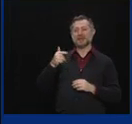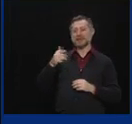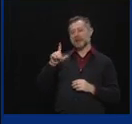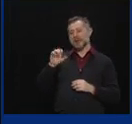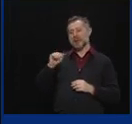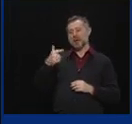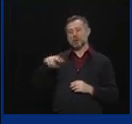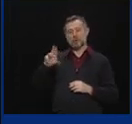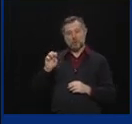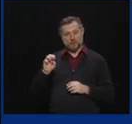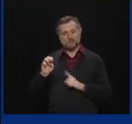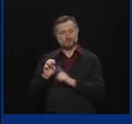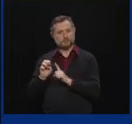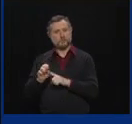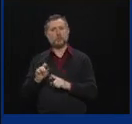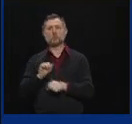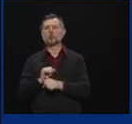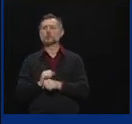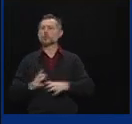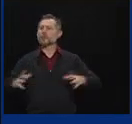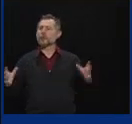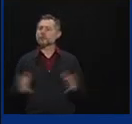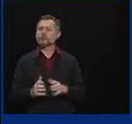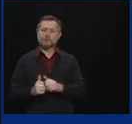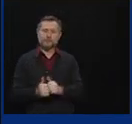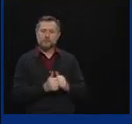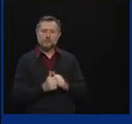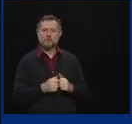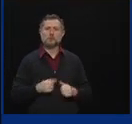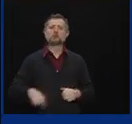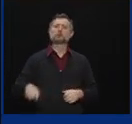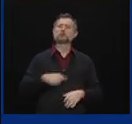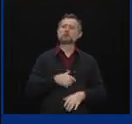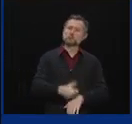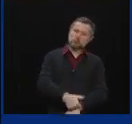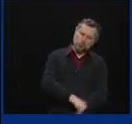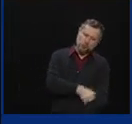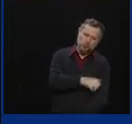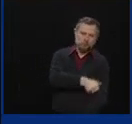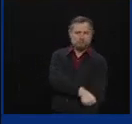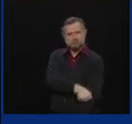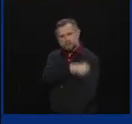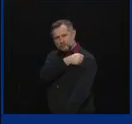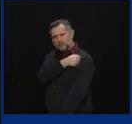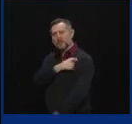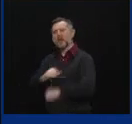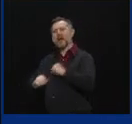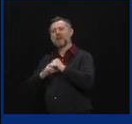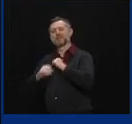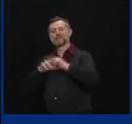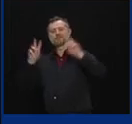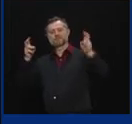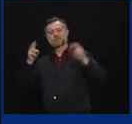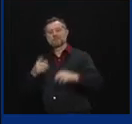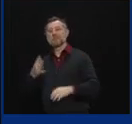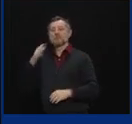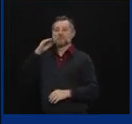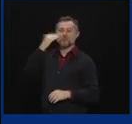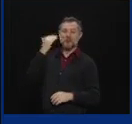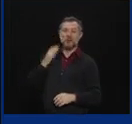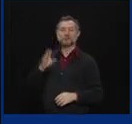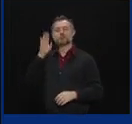a roll up the sleeves campaign. And that is to make sure that we get to all of our Black and brown communities in all